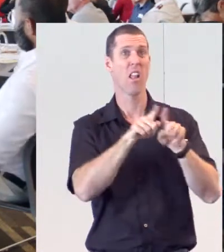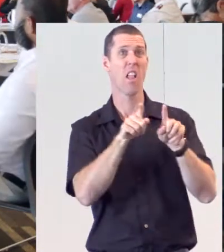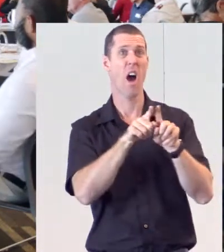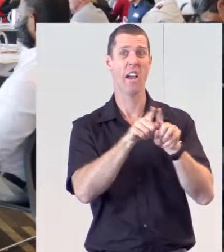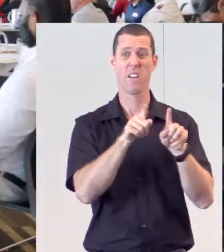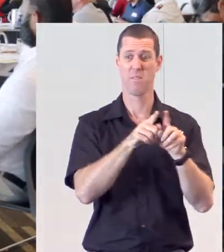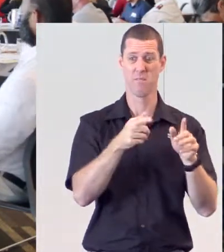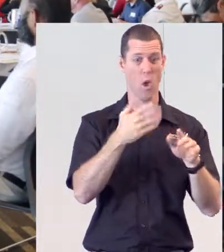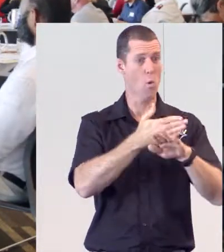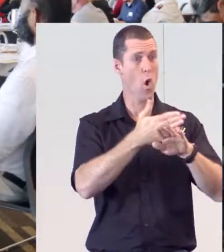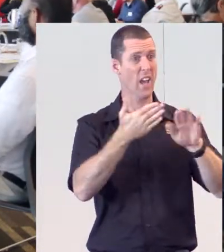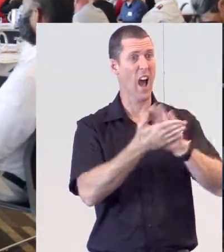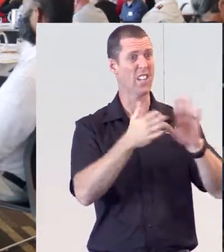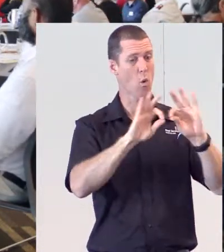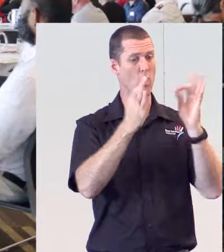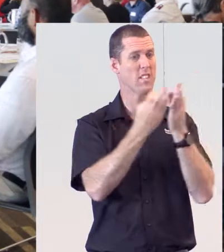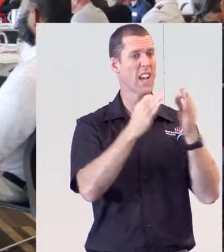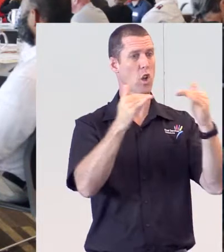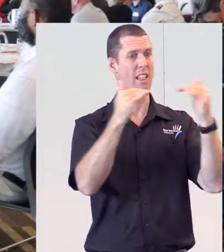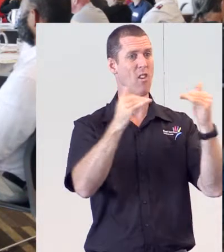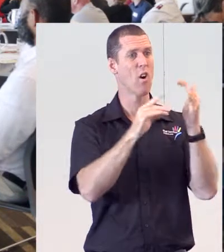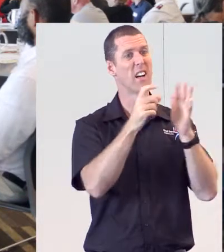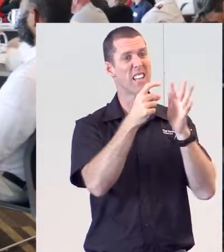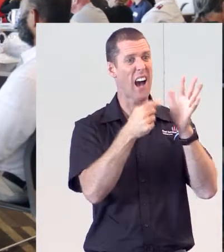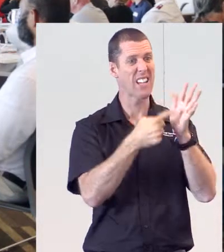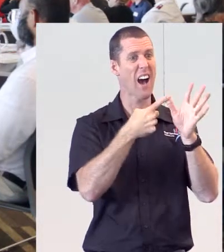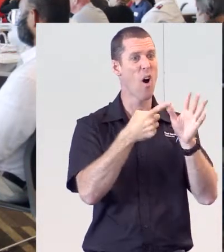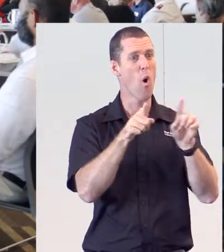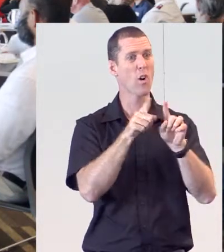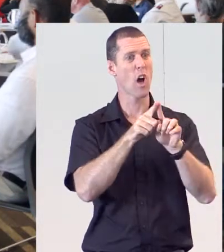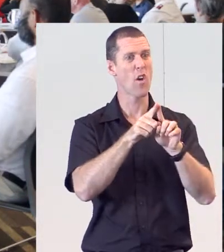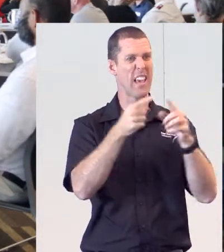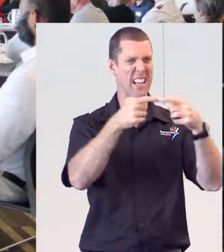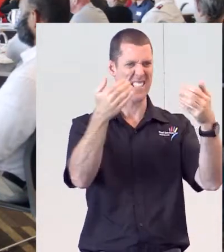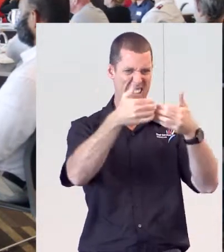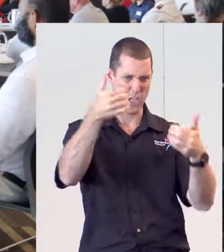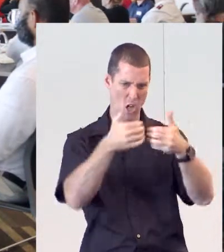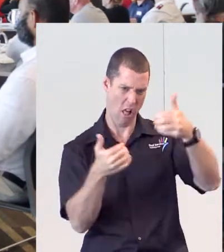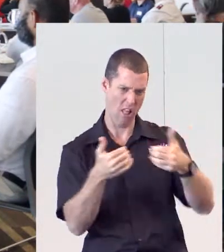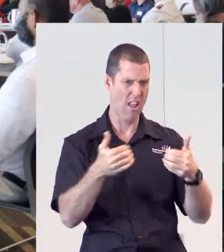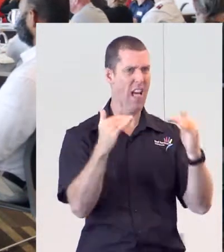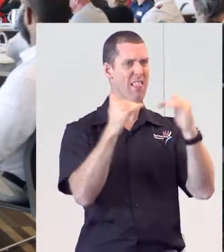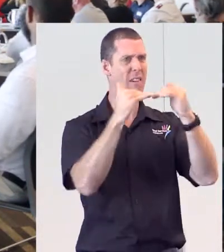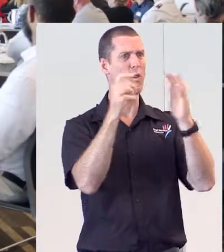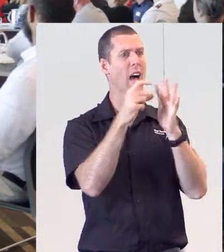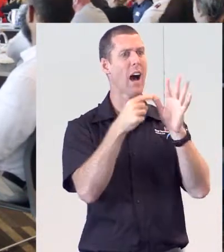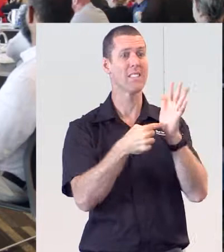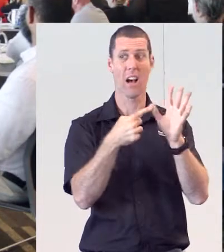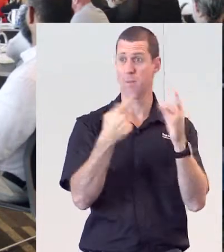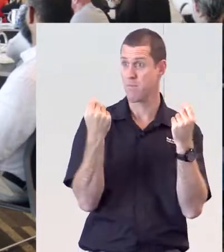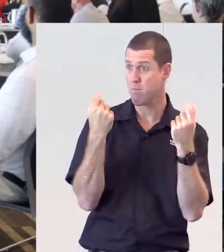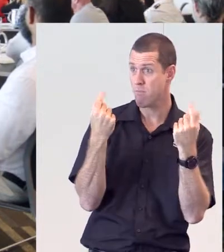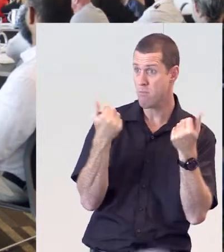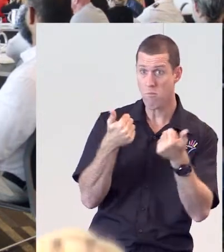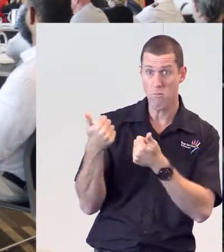this organisational level data up into sector level data. Yes, are people with me? So yes, what else do you want to do before